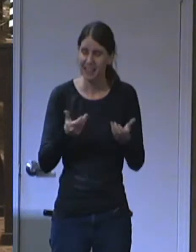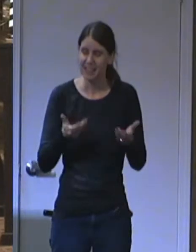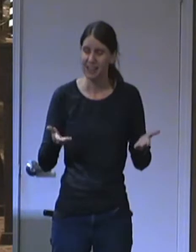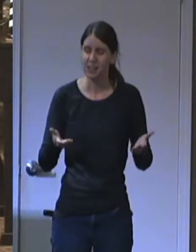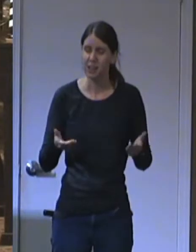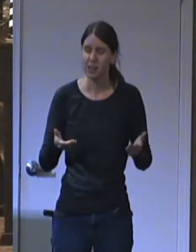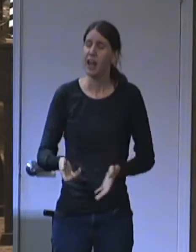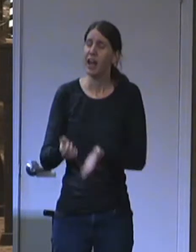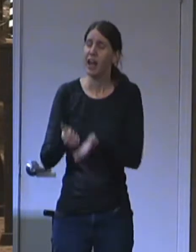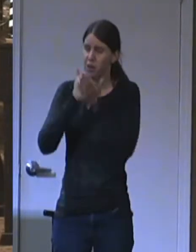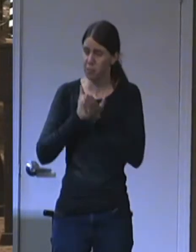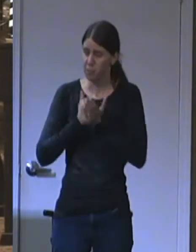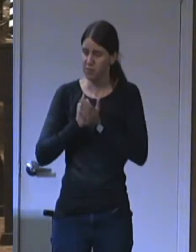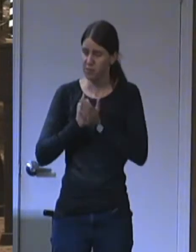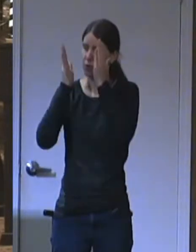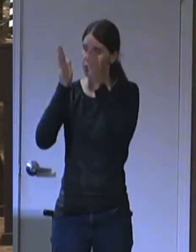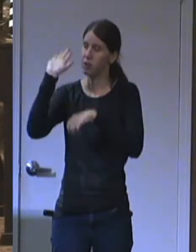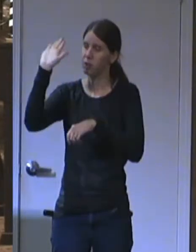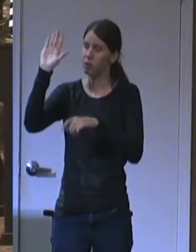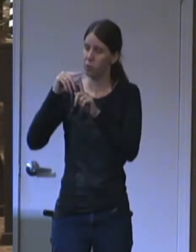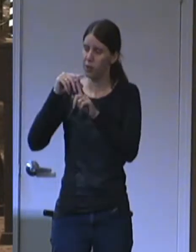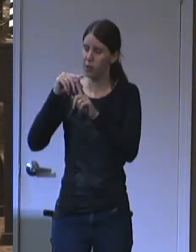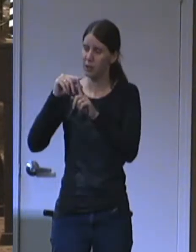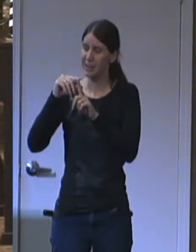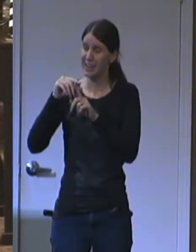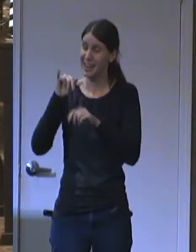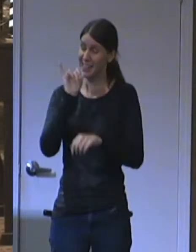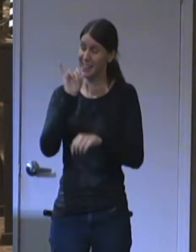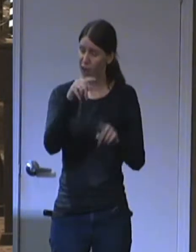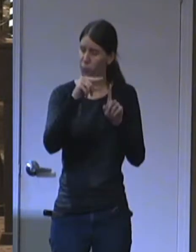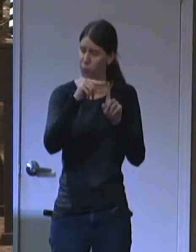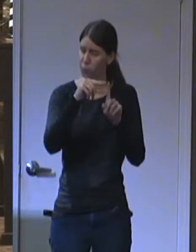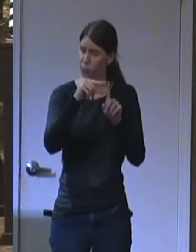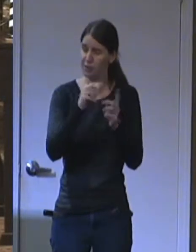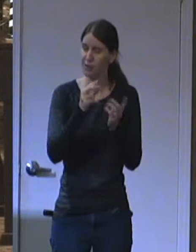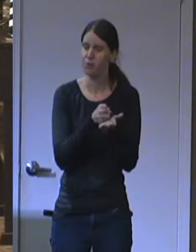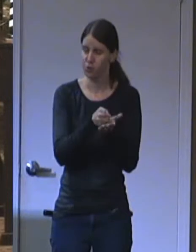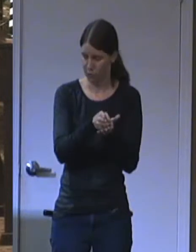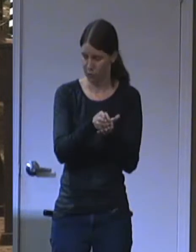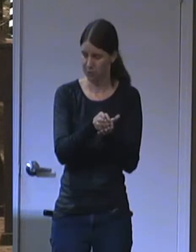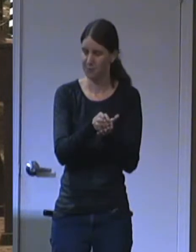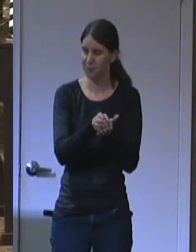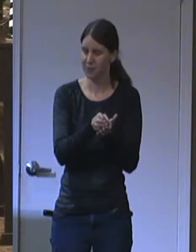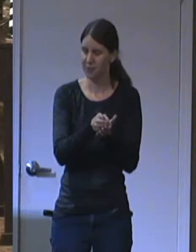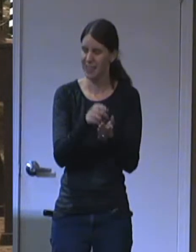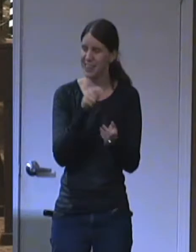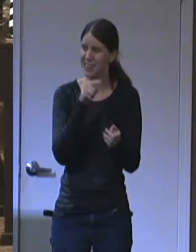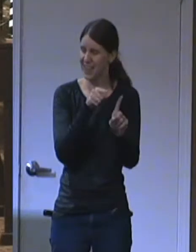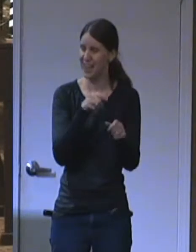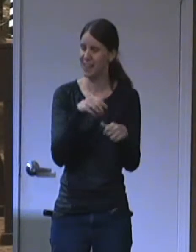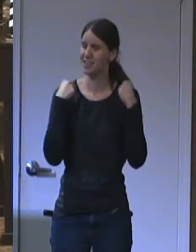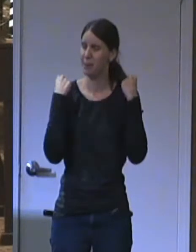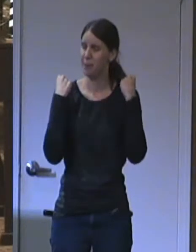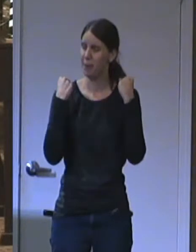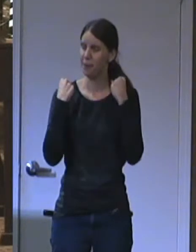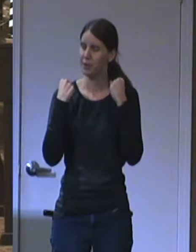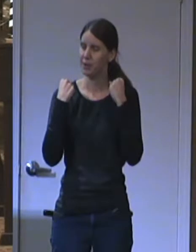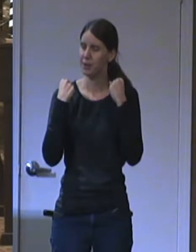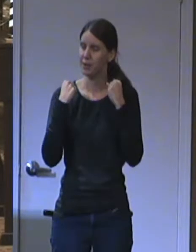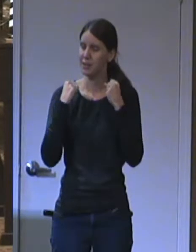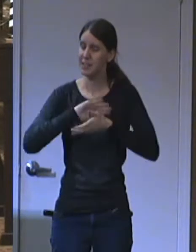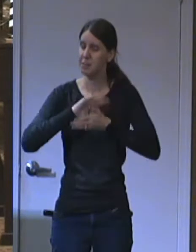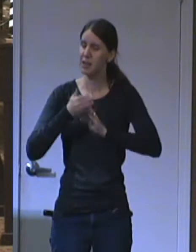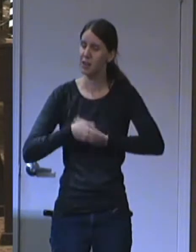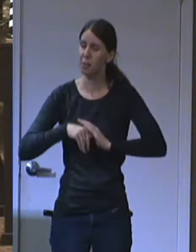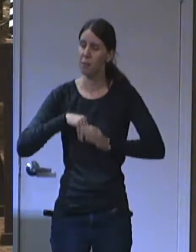keep focused on you and your word, because in that is the truth. In that is the power, Lord, to be all